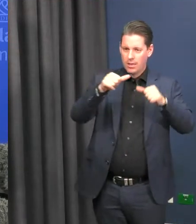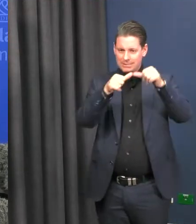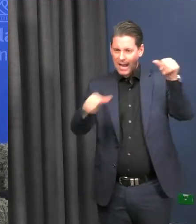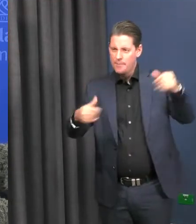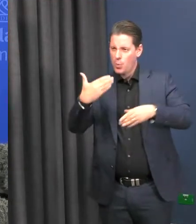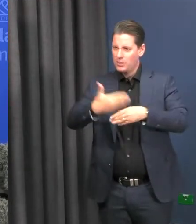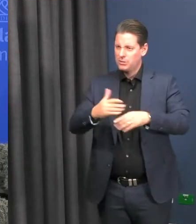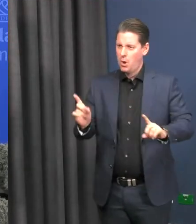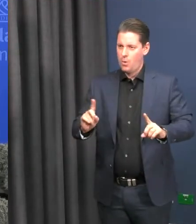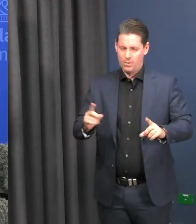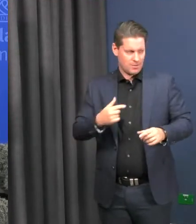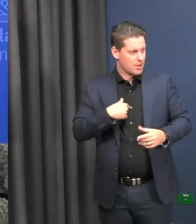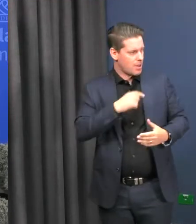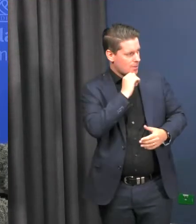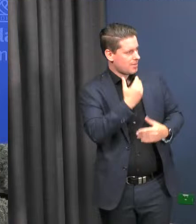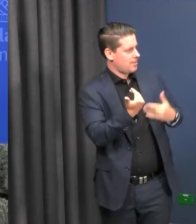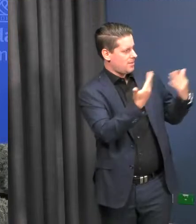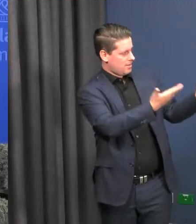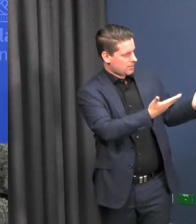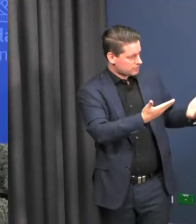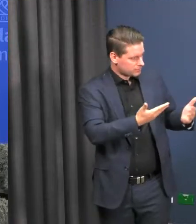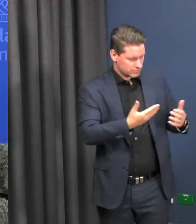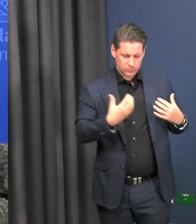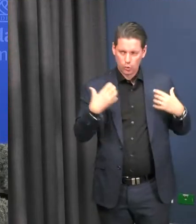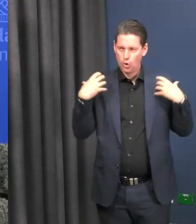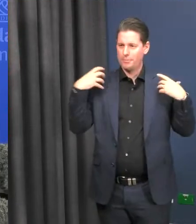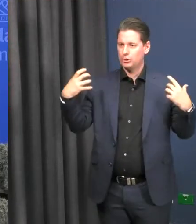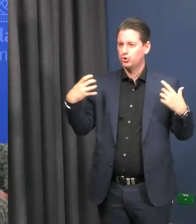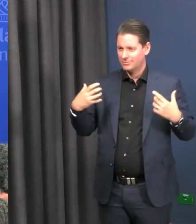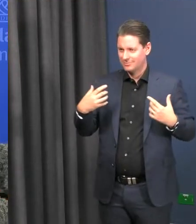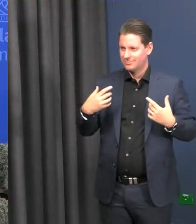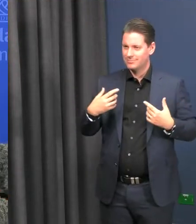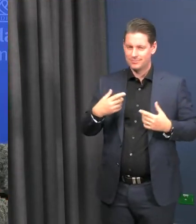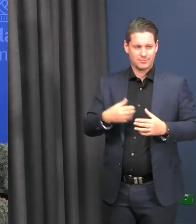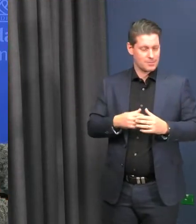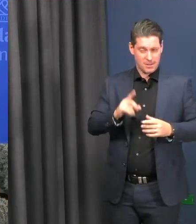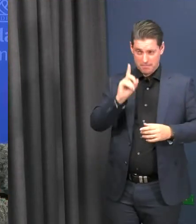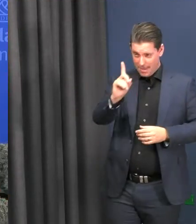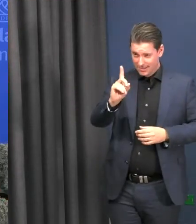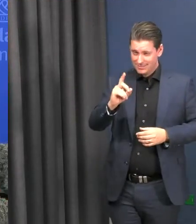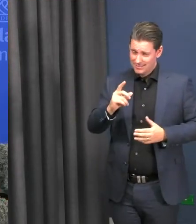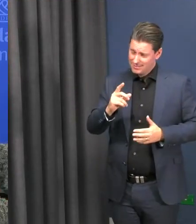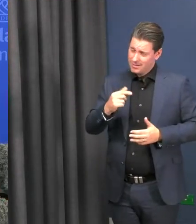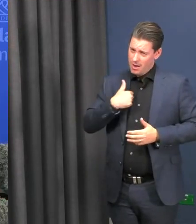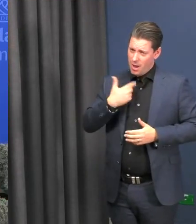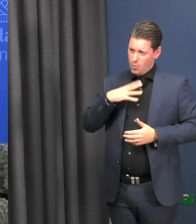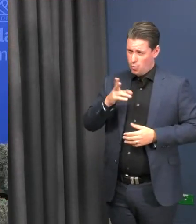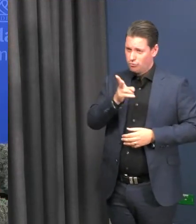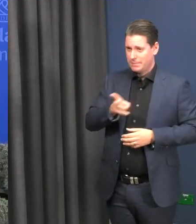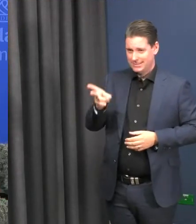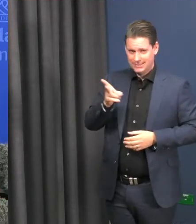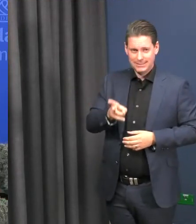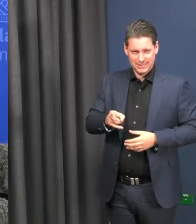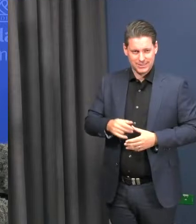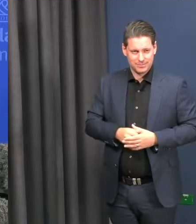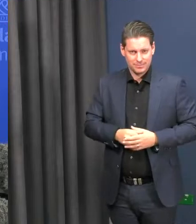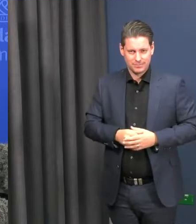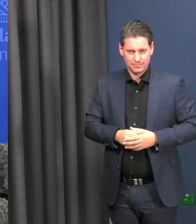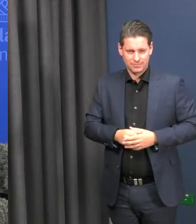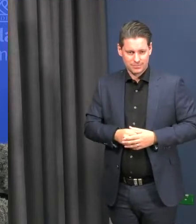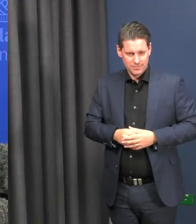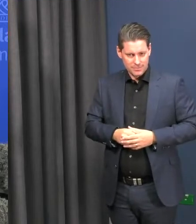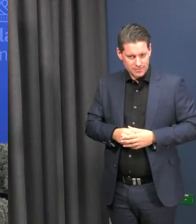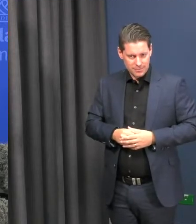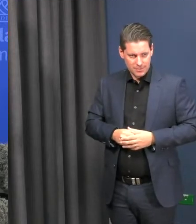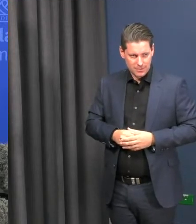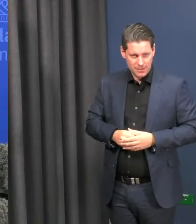how? I'll hand over to the Acting Commissioner, but I'll make this point first. The best thing